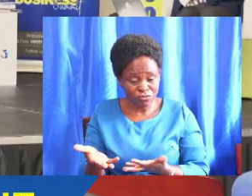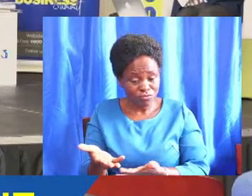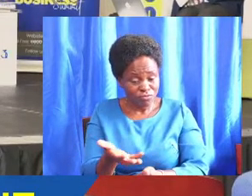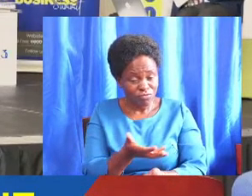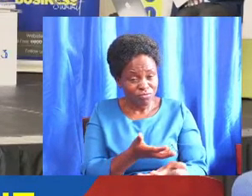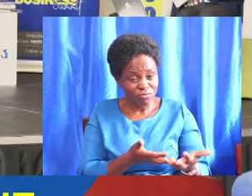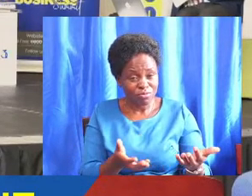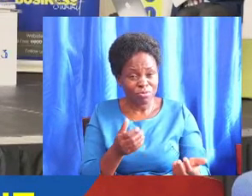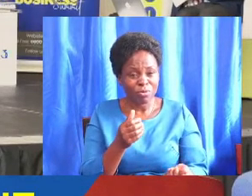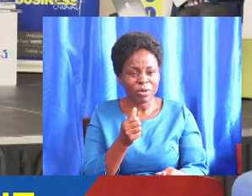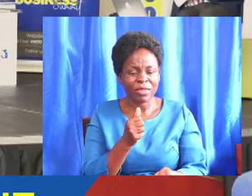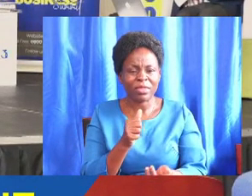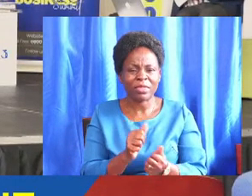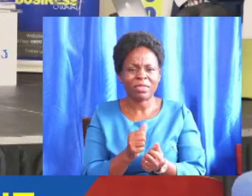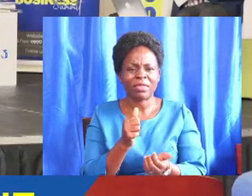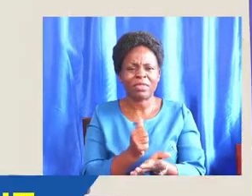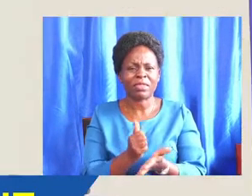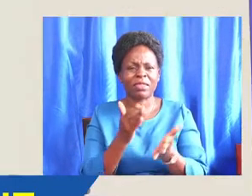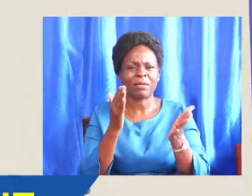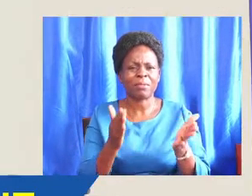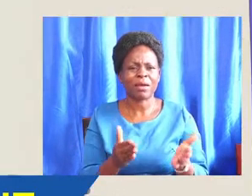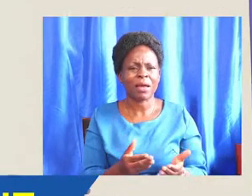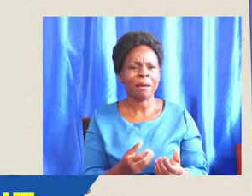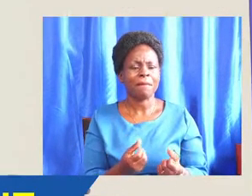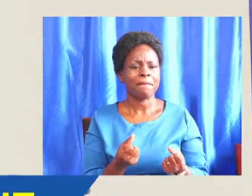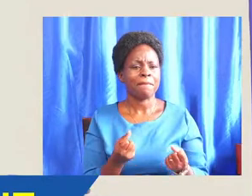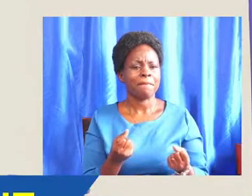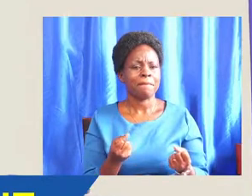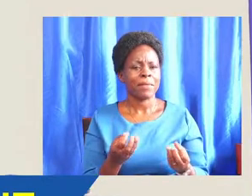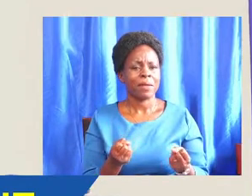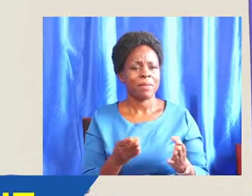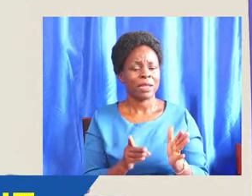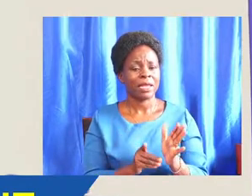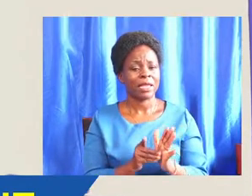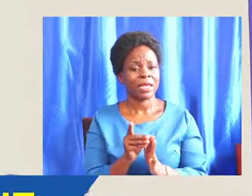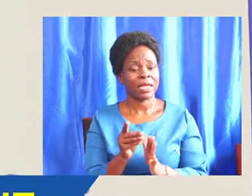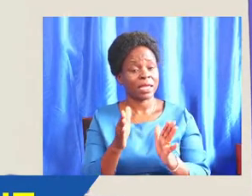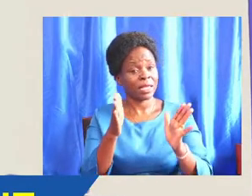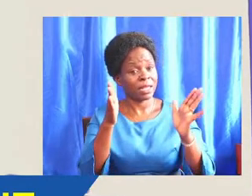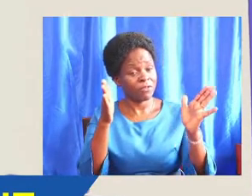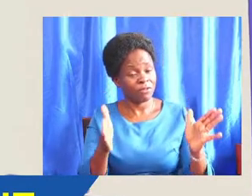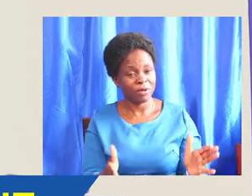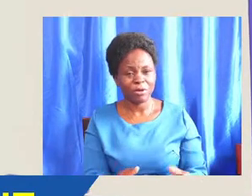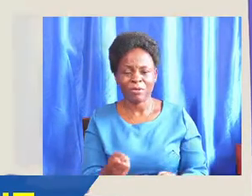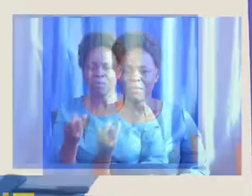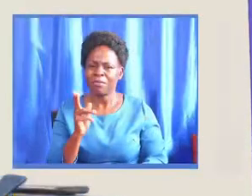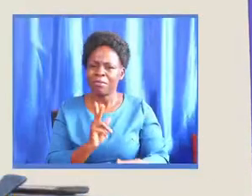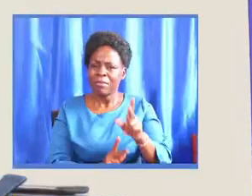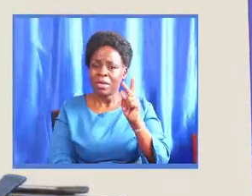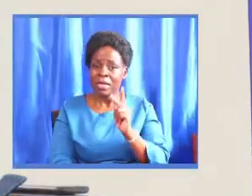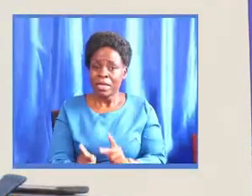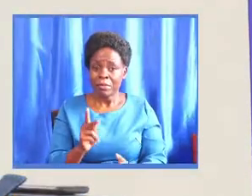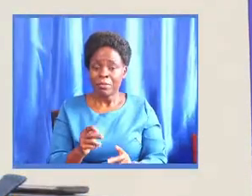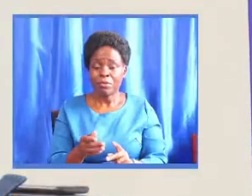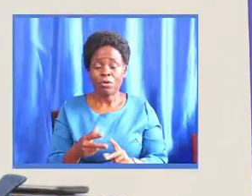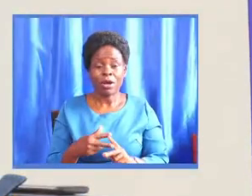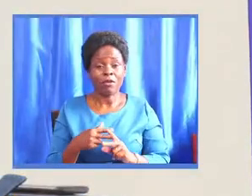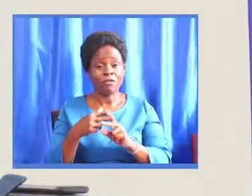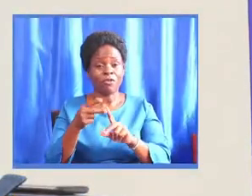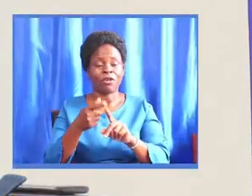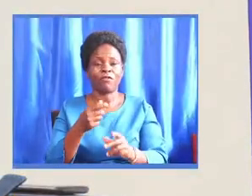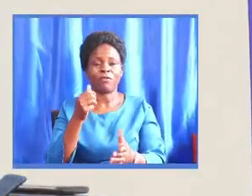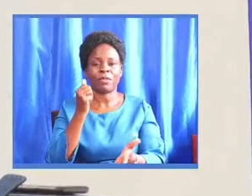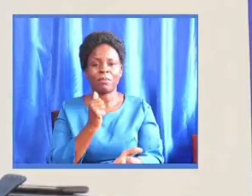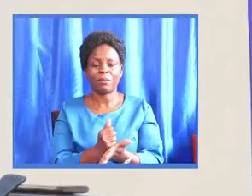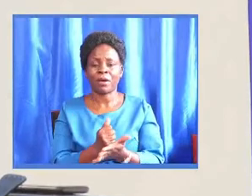banks? So most developers or most people who have gotten mortgages from the bank now, we are seeing